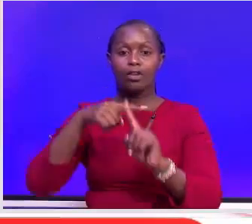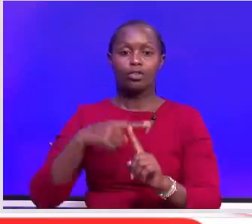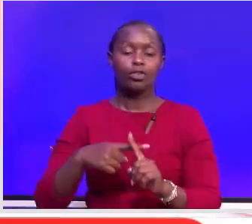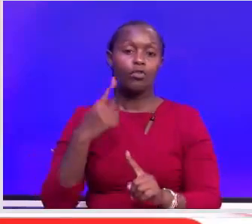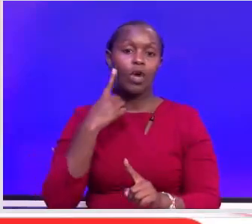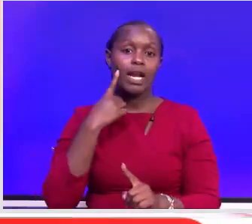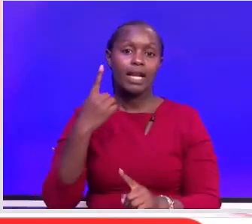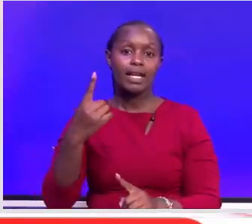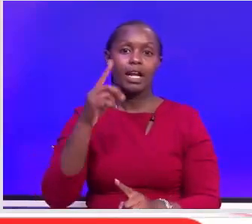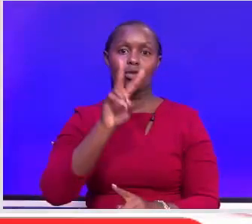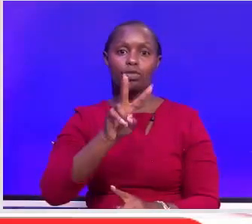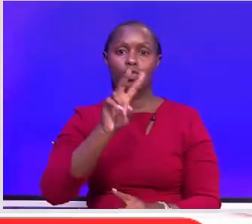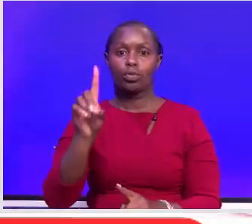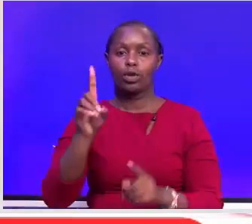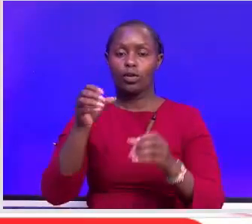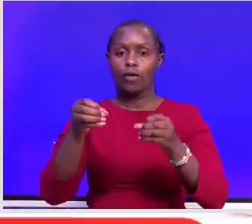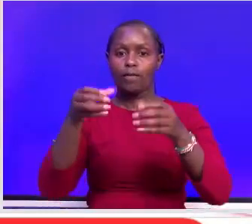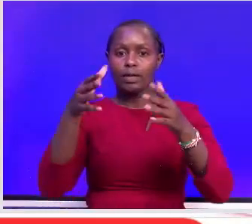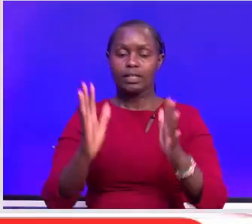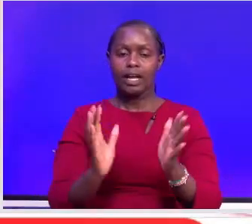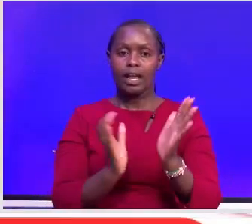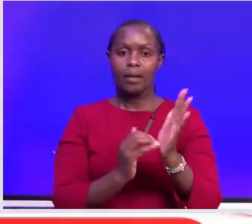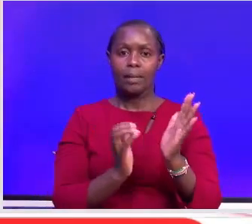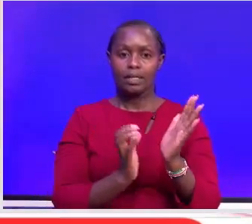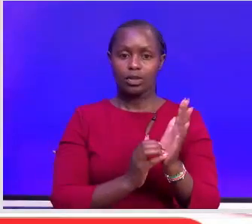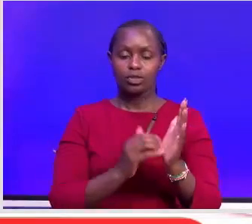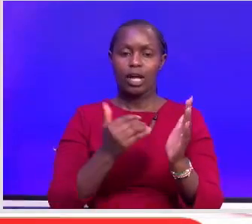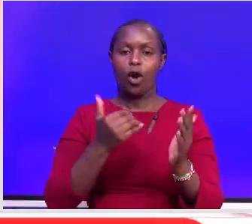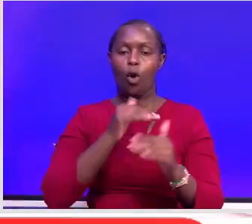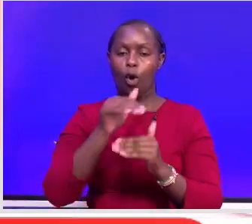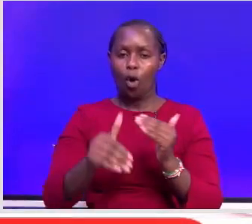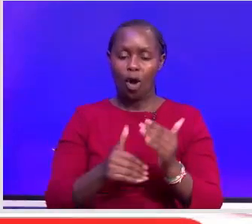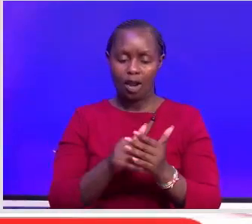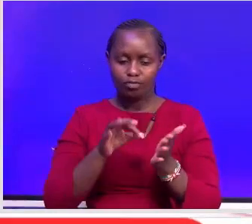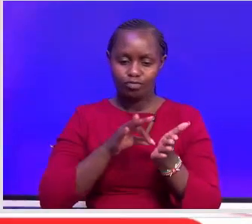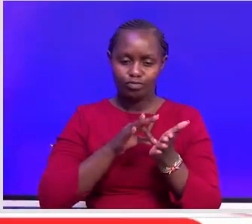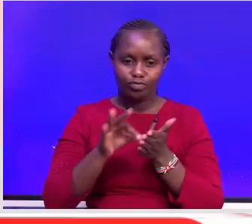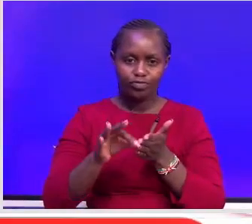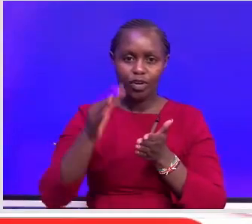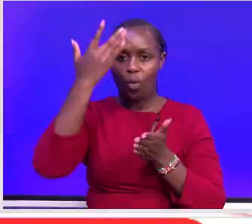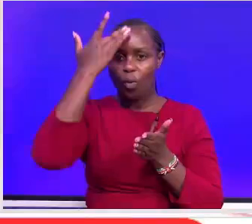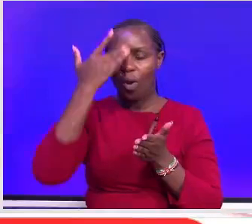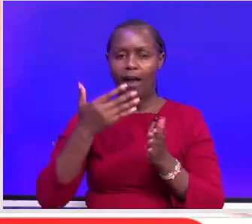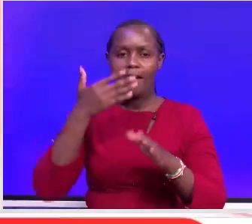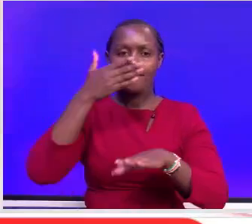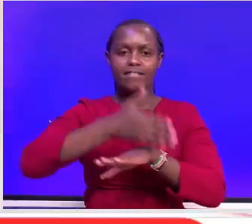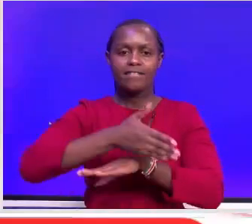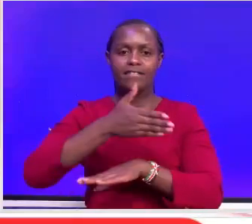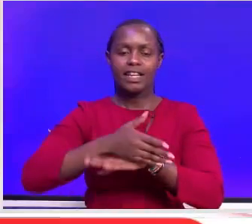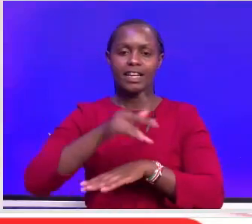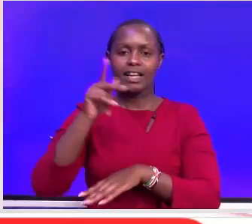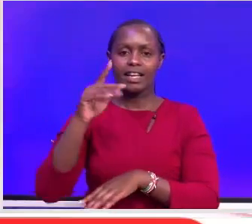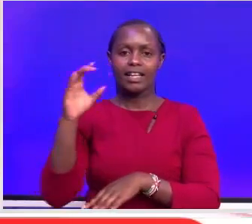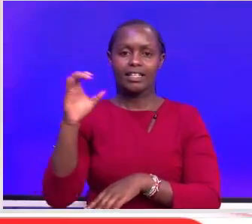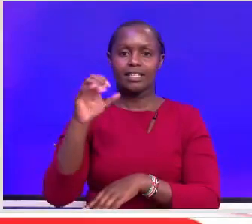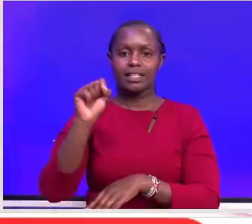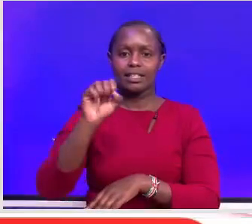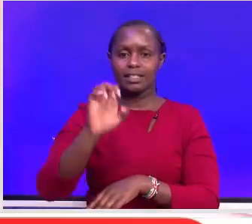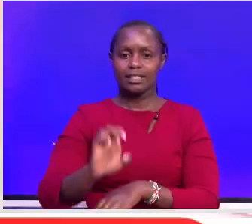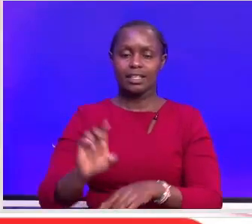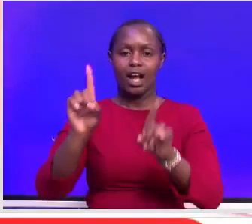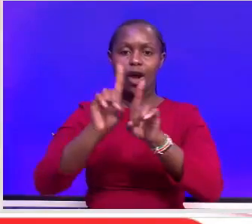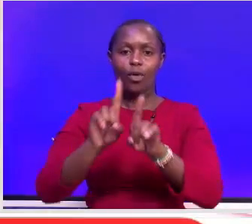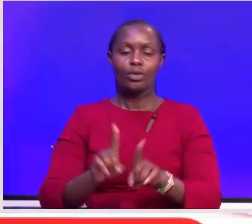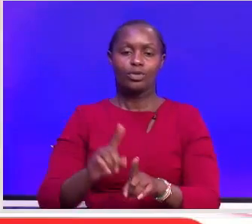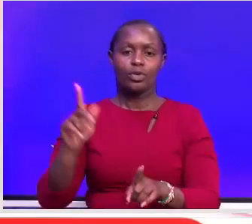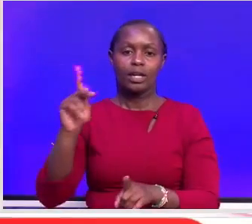121 officers in the Machakos County government have been sacked for allegedly using fake KCSE and KCPE certificates